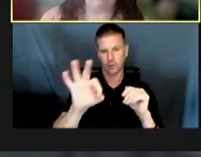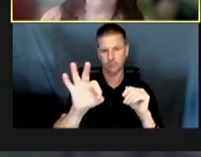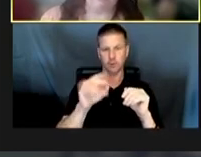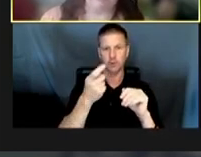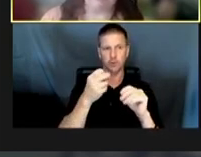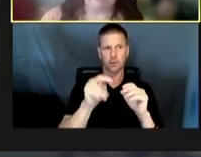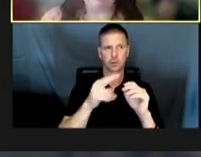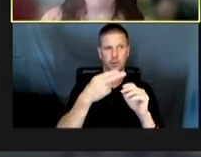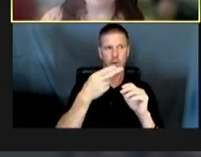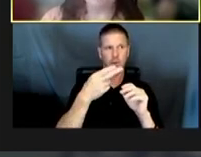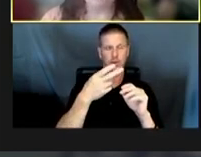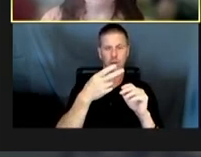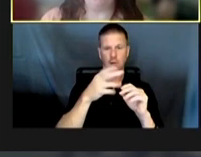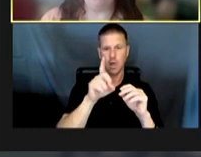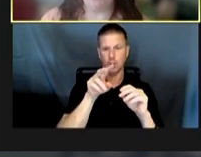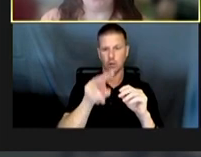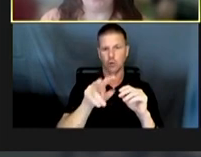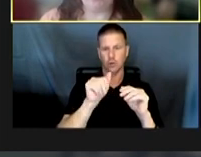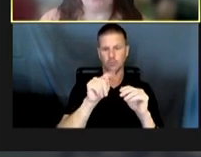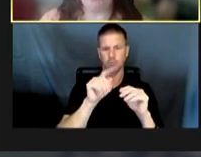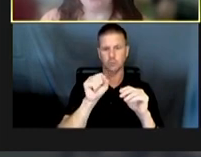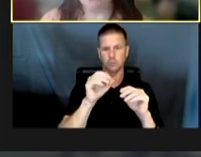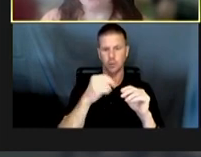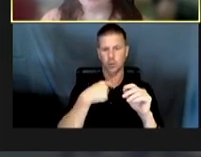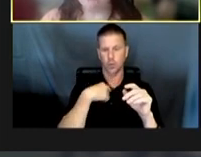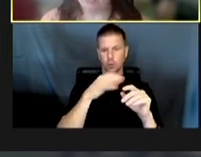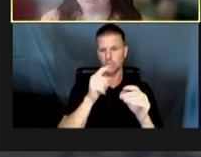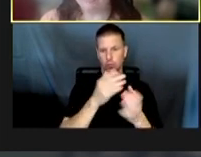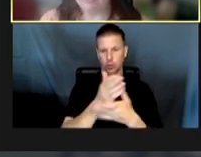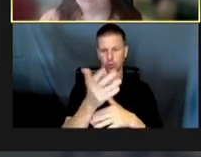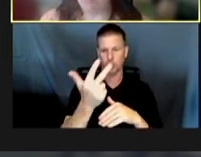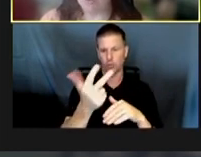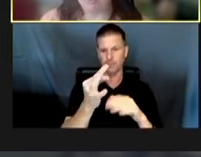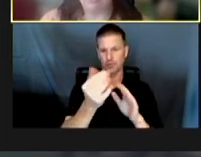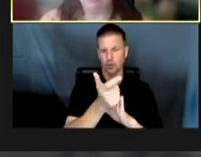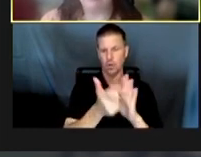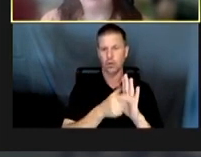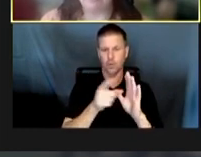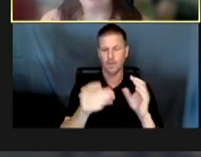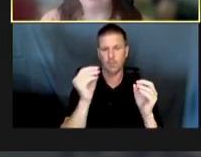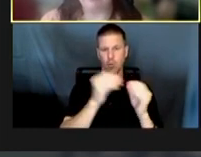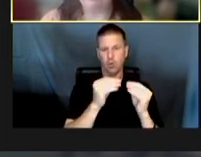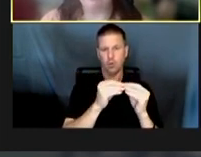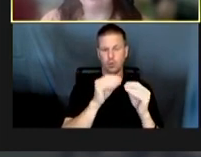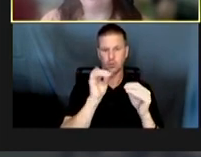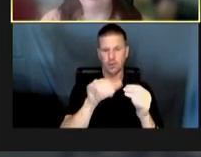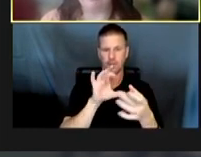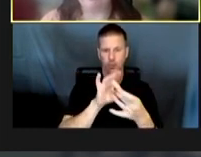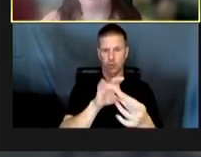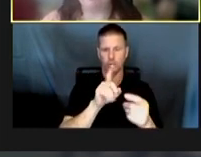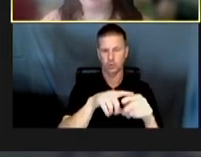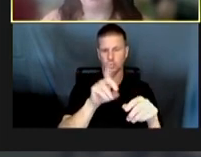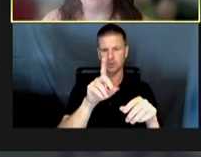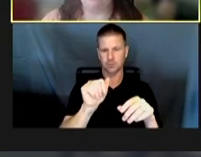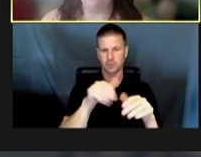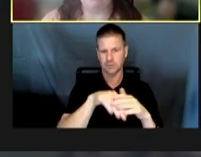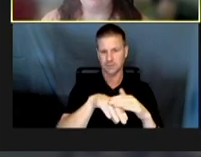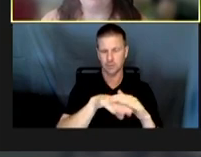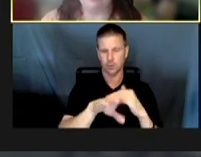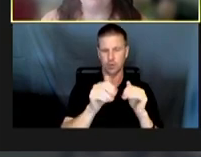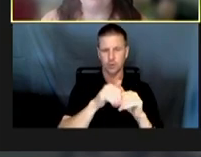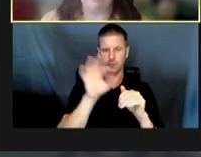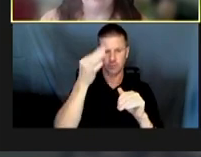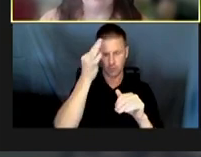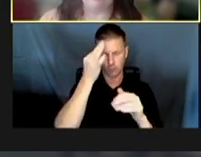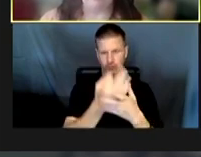And then HUD's looking at, so we just went through three of the laws. There are more that pertain to disability accessibility with federal funding